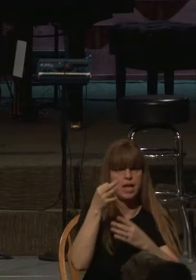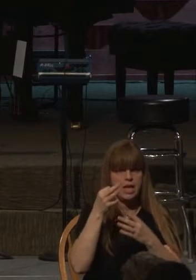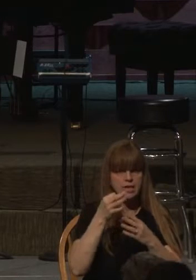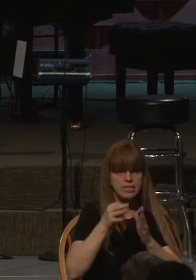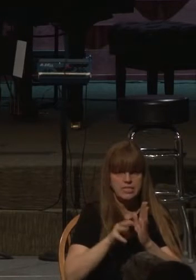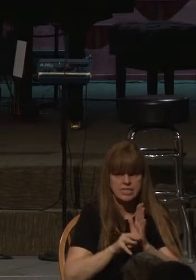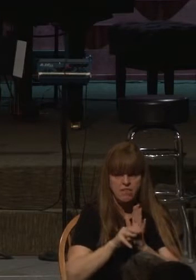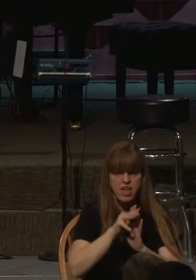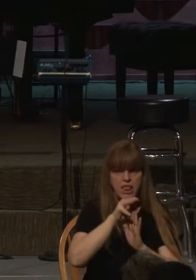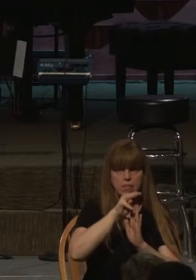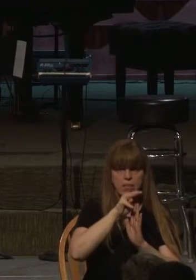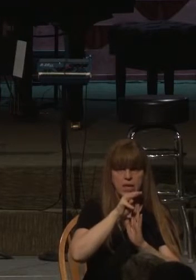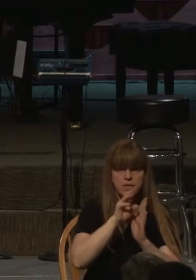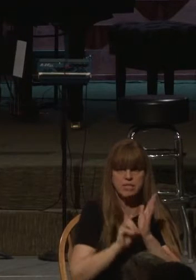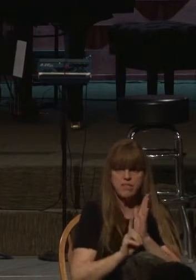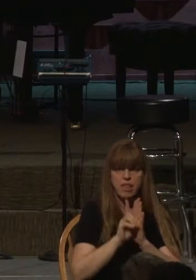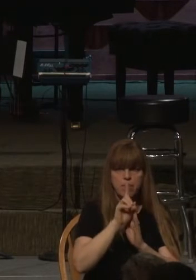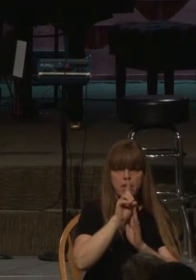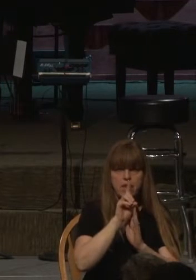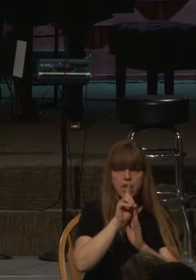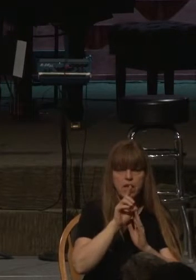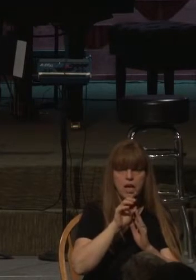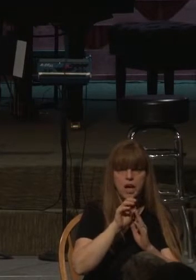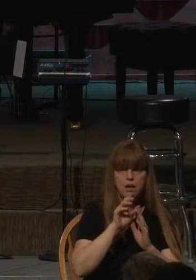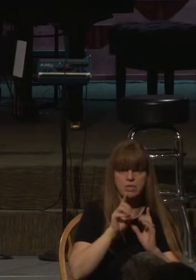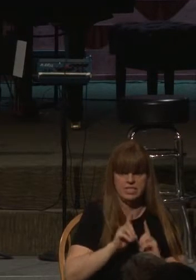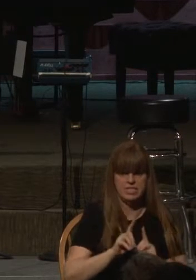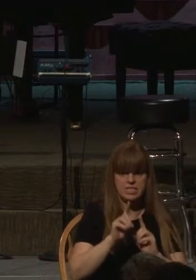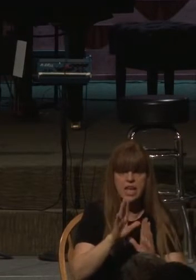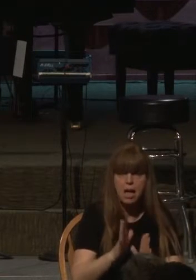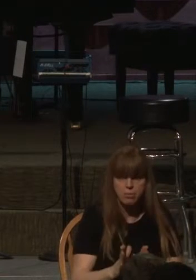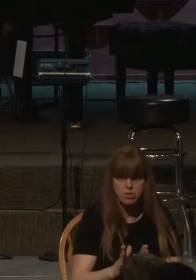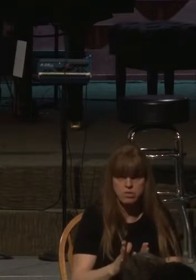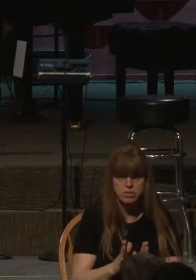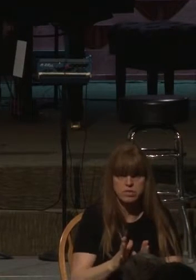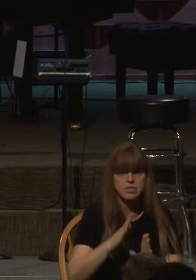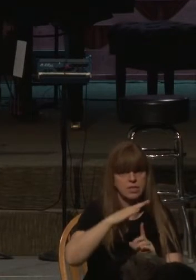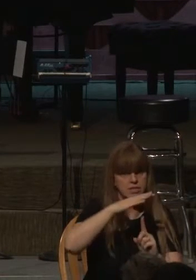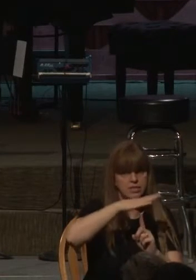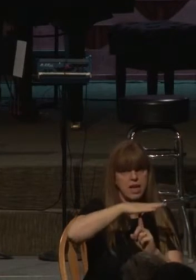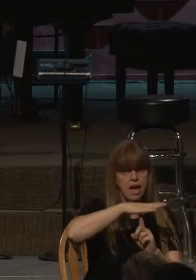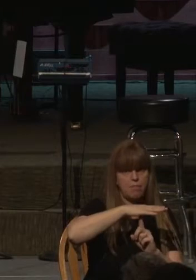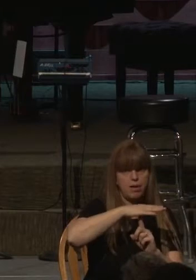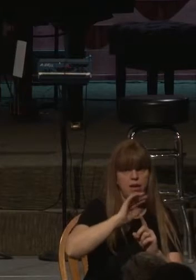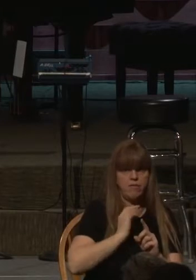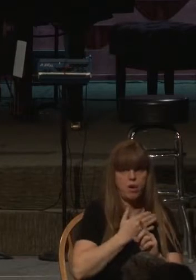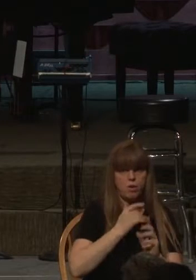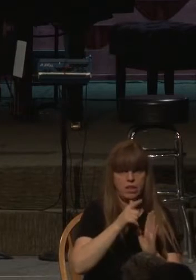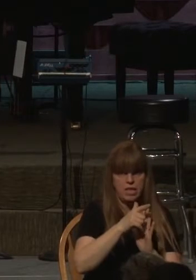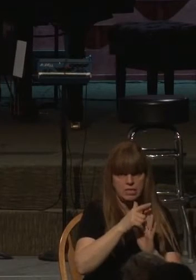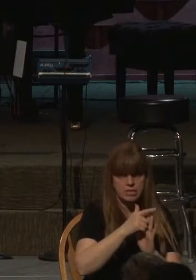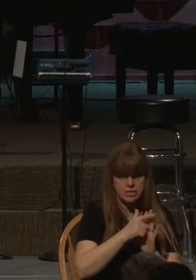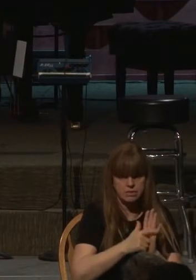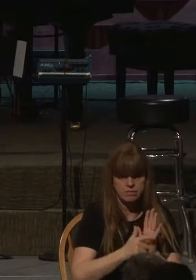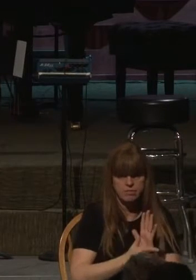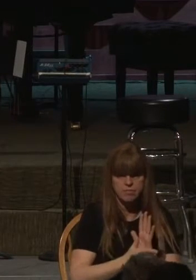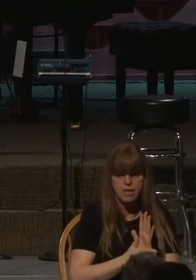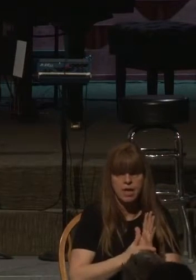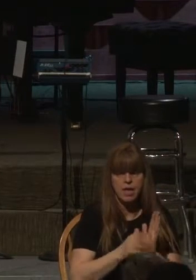developing discipleship from a variety of angles will be at the very top of our priority list. And